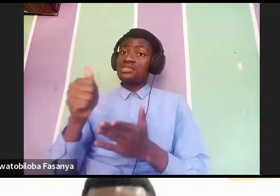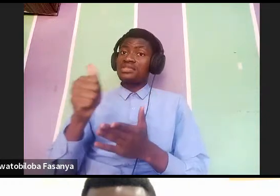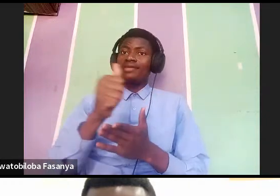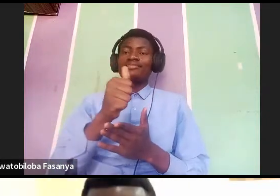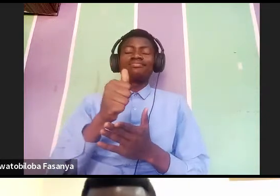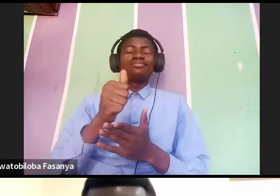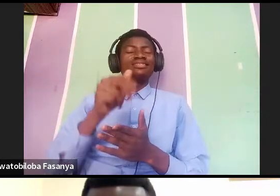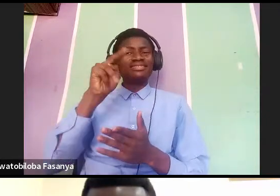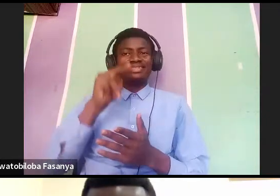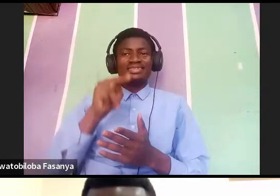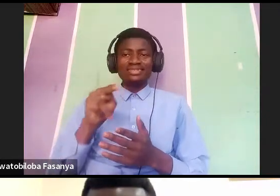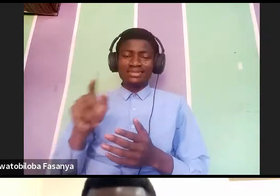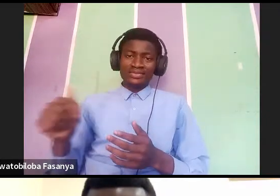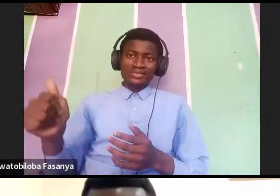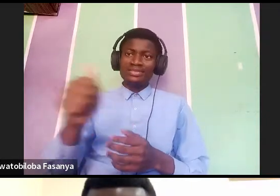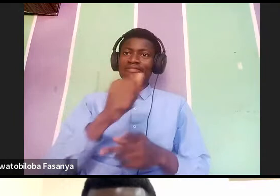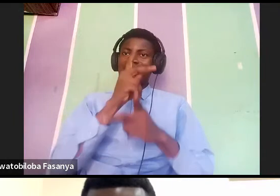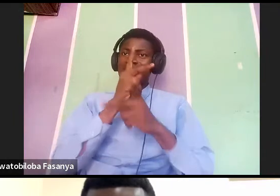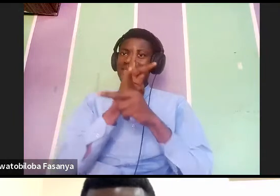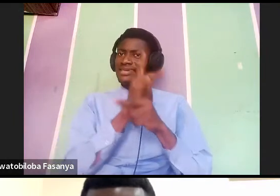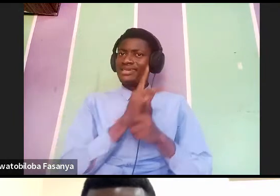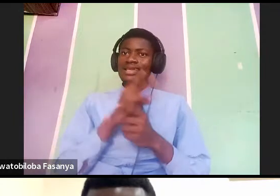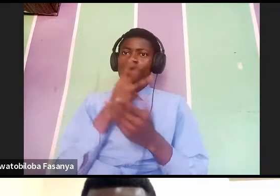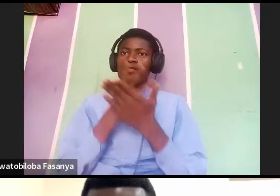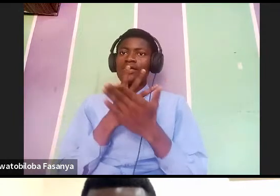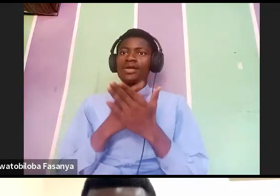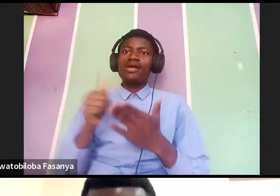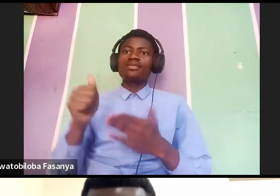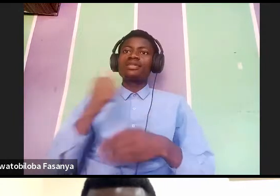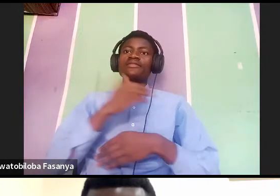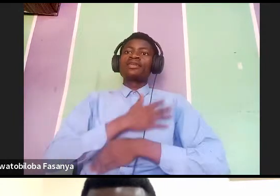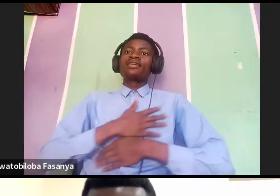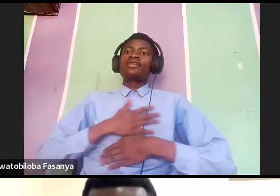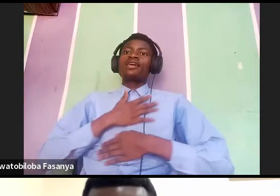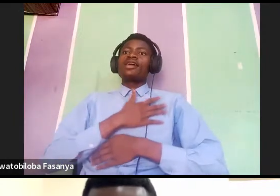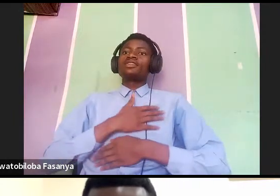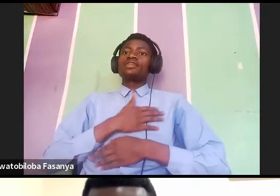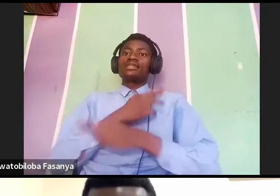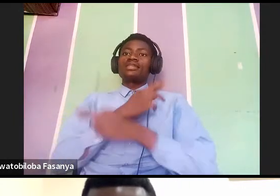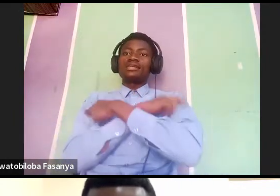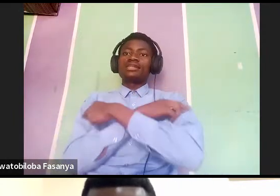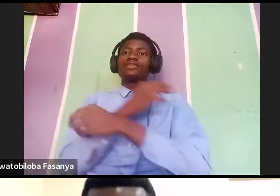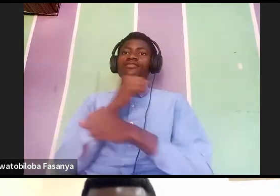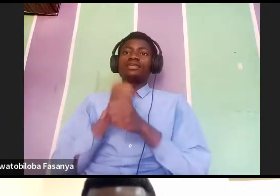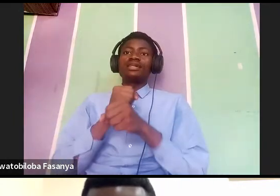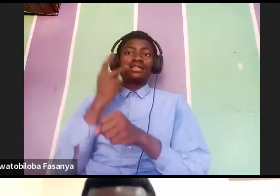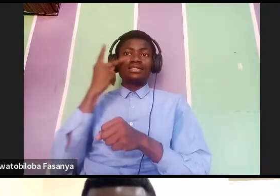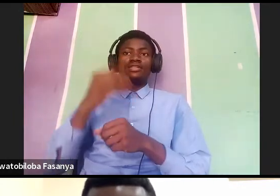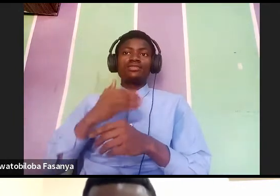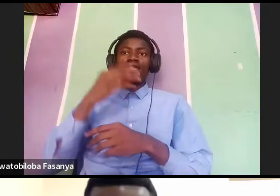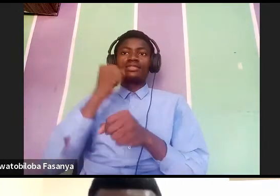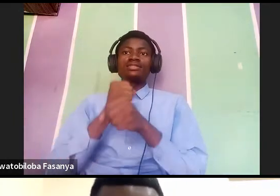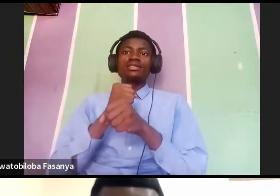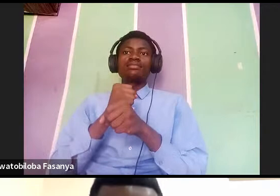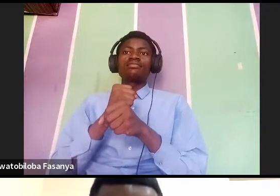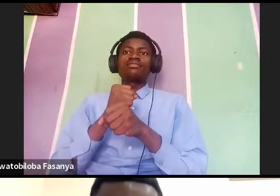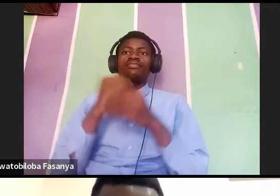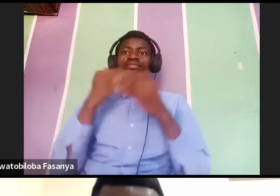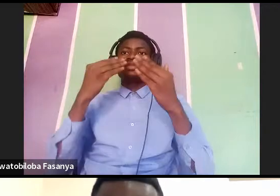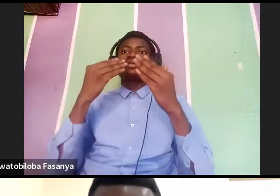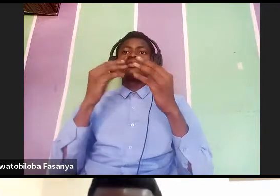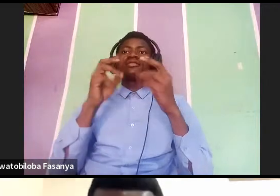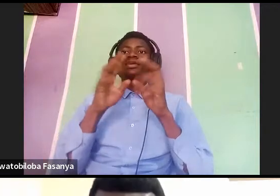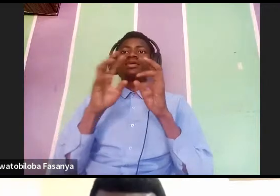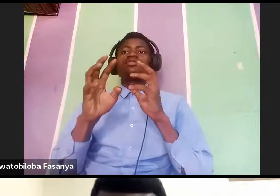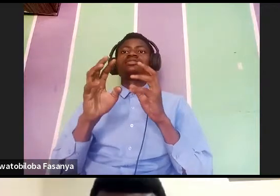of yourself, who will? So enjoy the rest of the year and see you next year by God's grace. Thank you very much. Thank you, Dr. Ndiom,